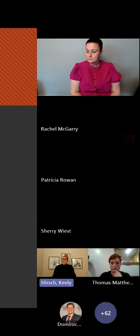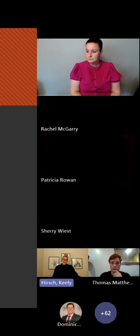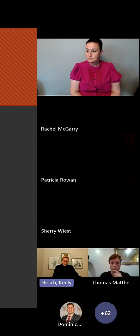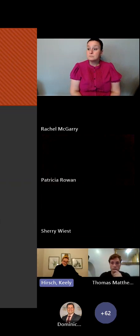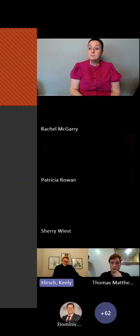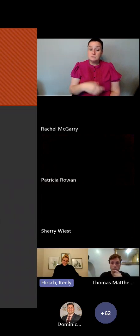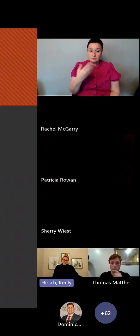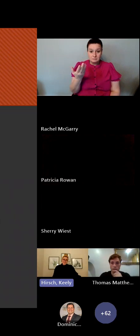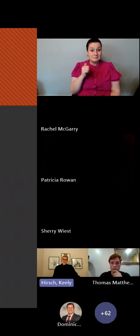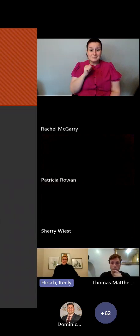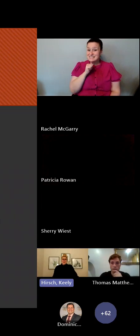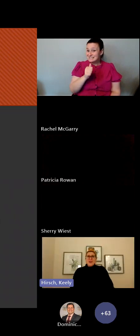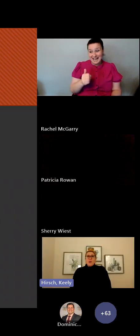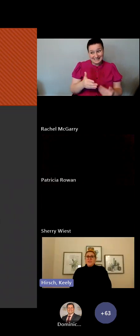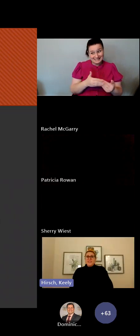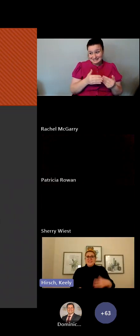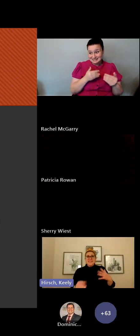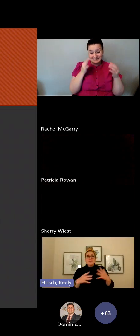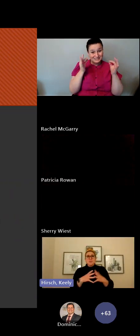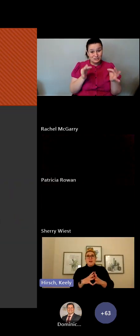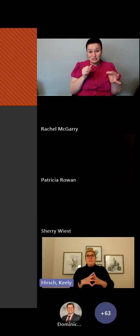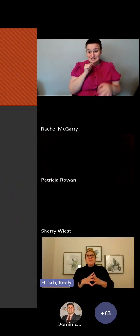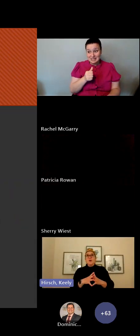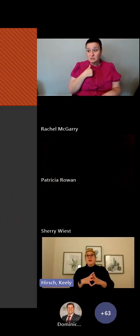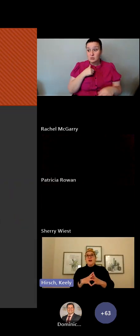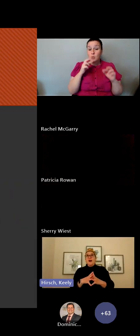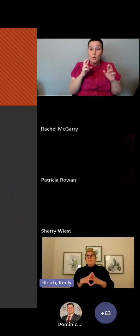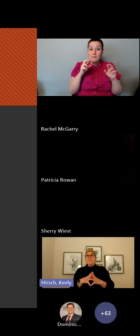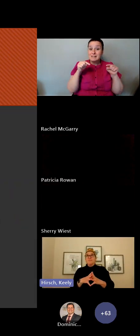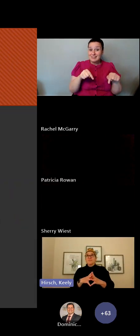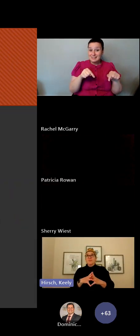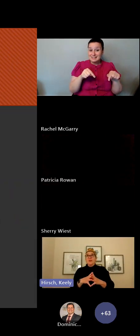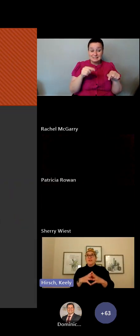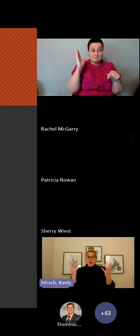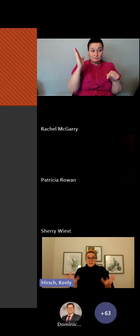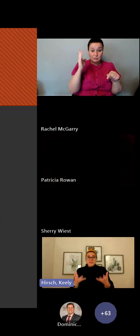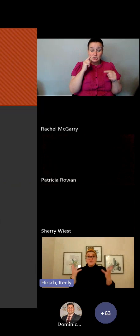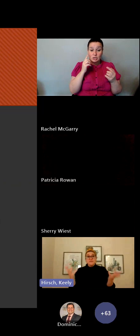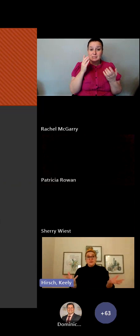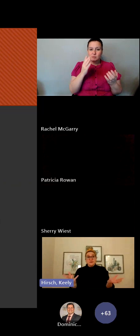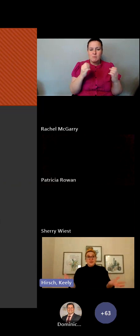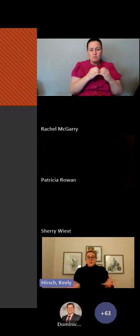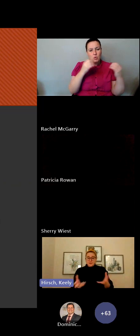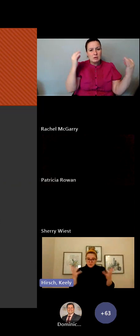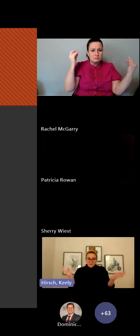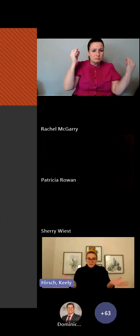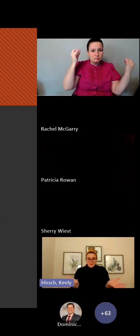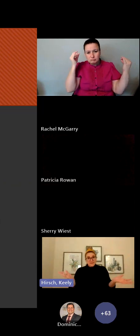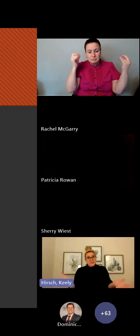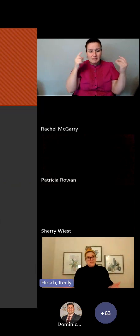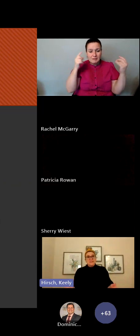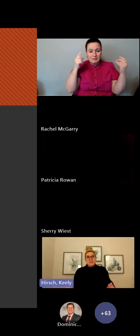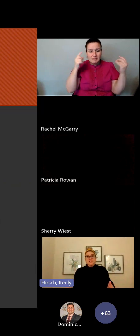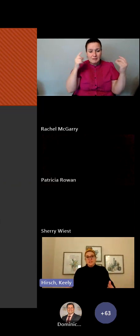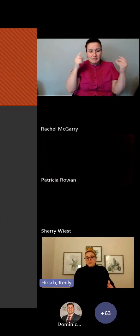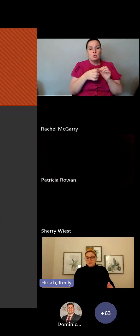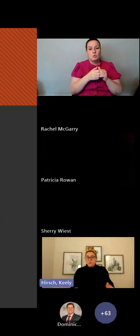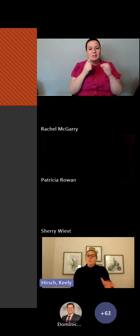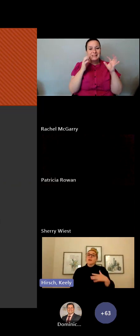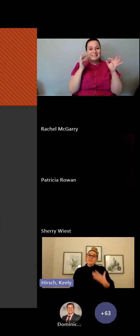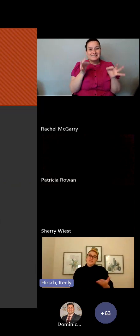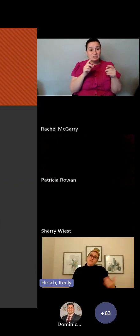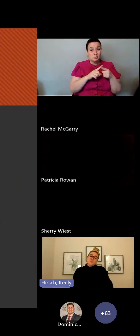So it is not an easy decision. Hopefully this has brought more thoughts for you in terms of like the decision to